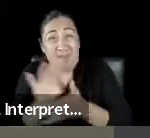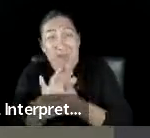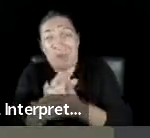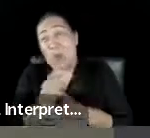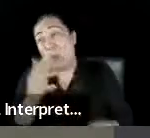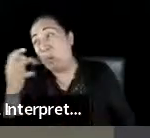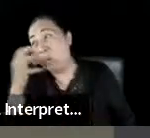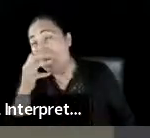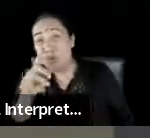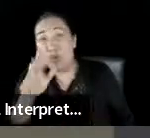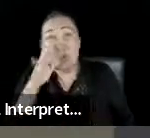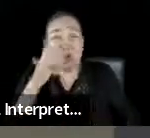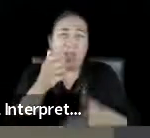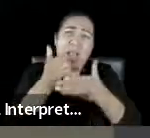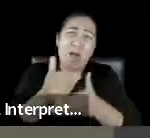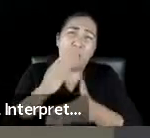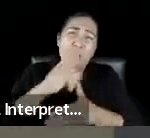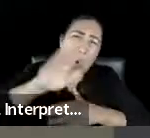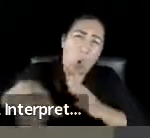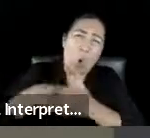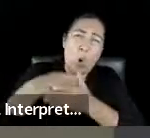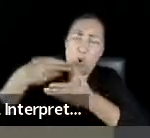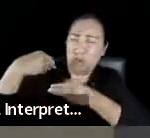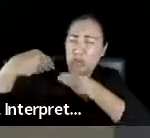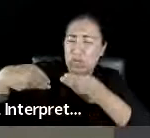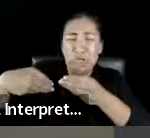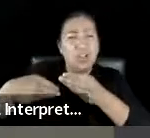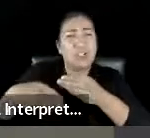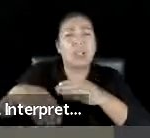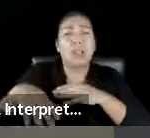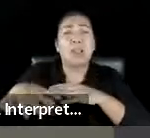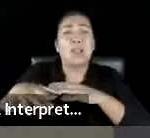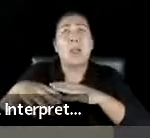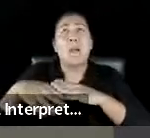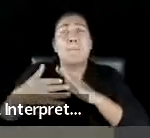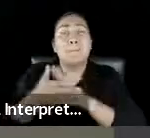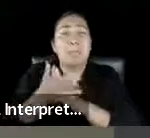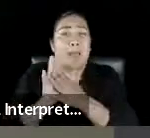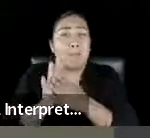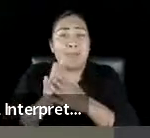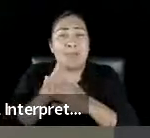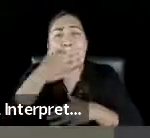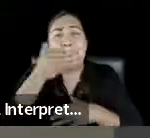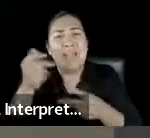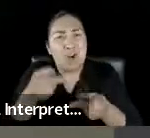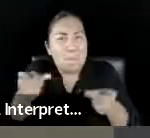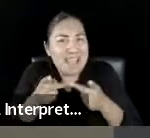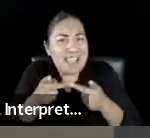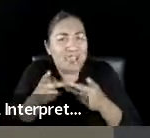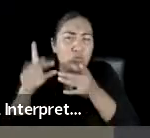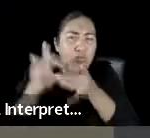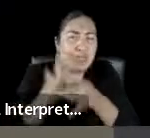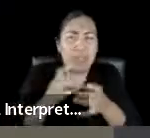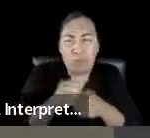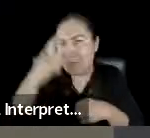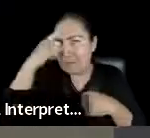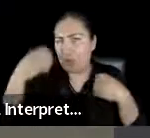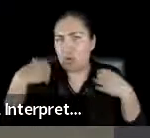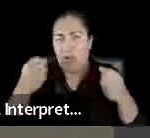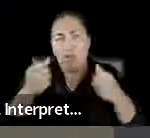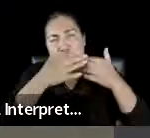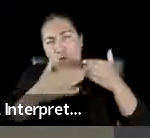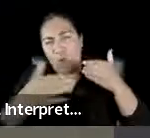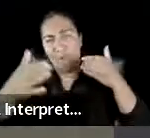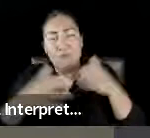going to help your whole generation be in a better spot in terms of mental health going forward. Because when you